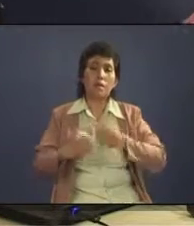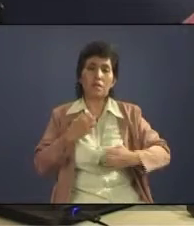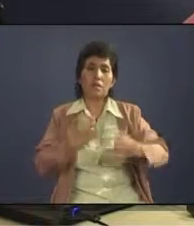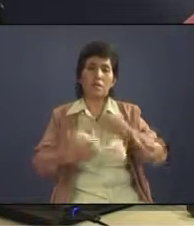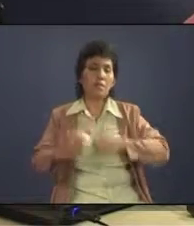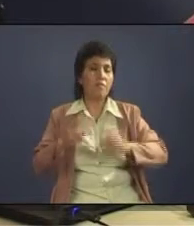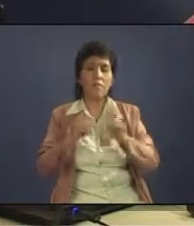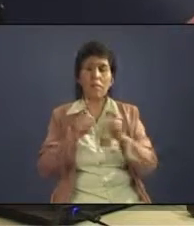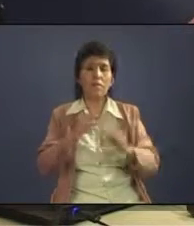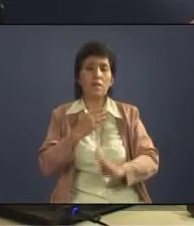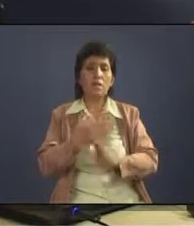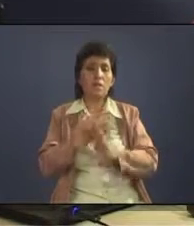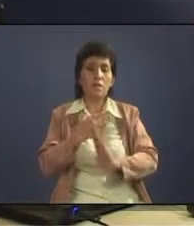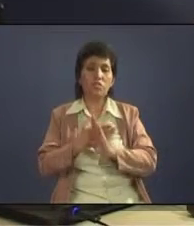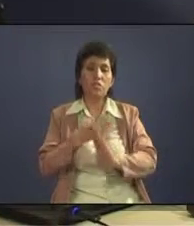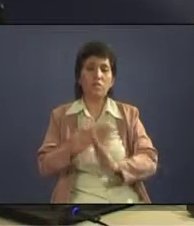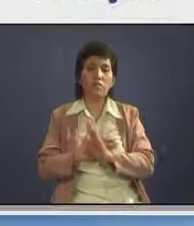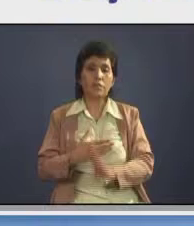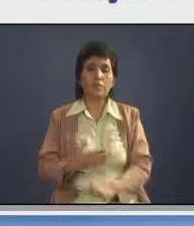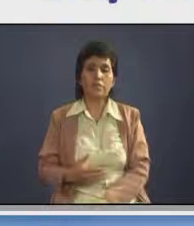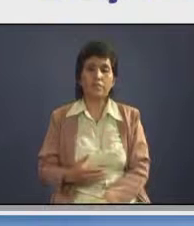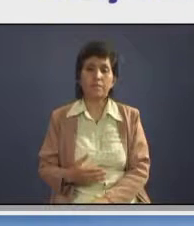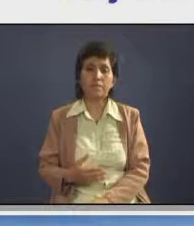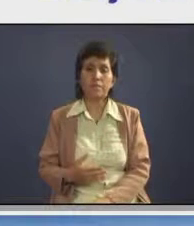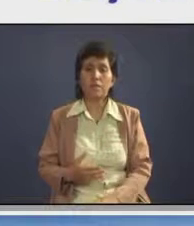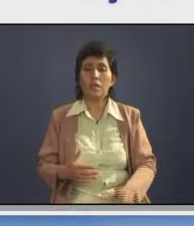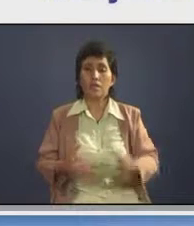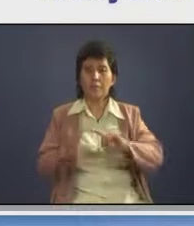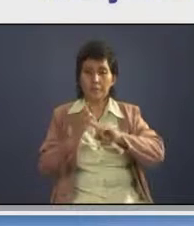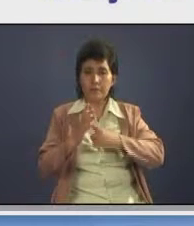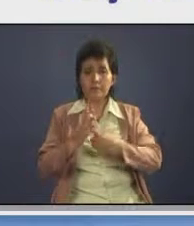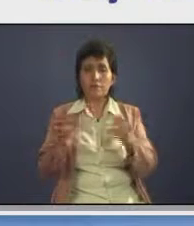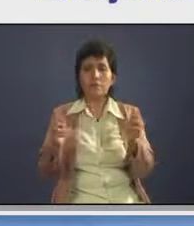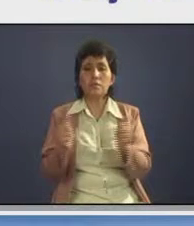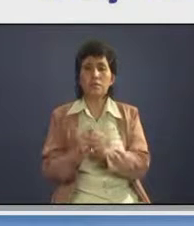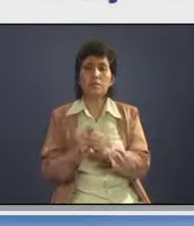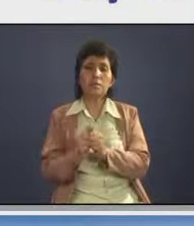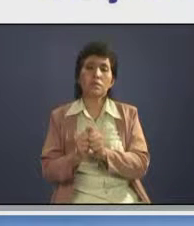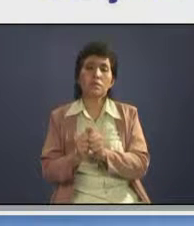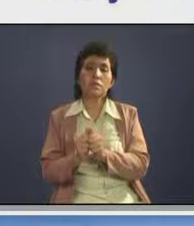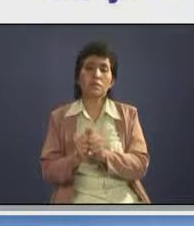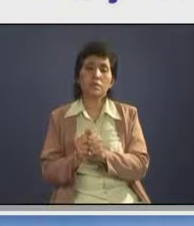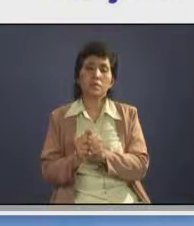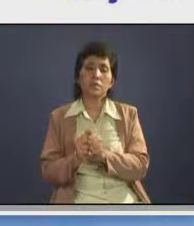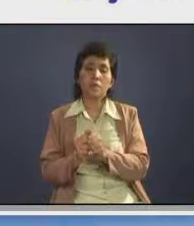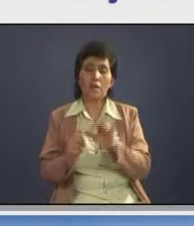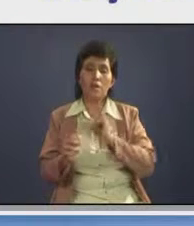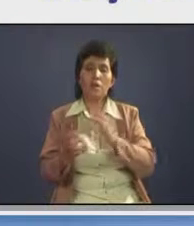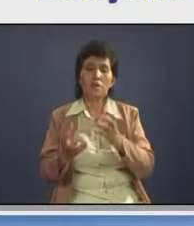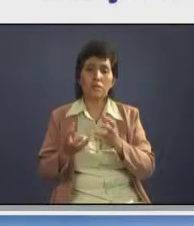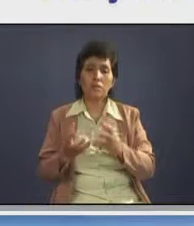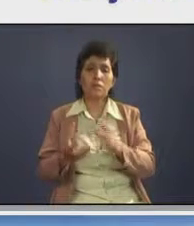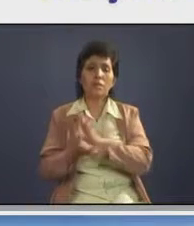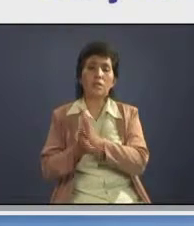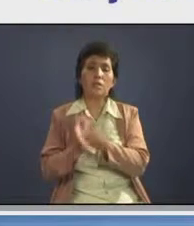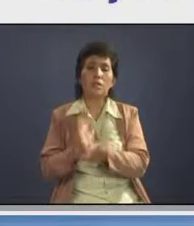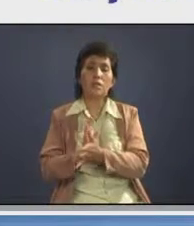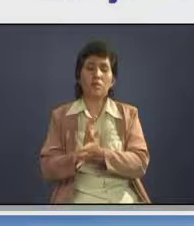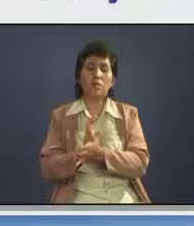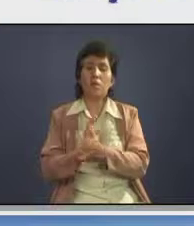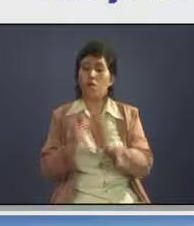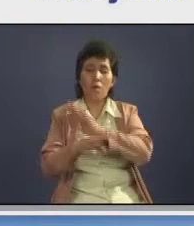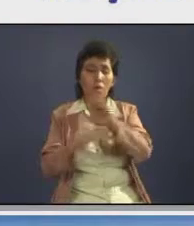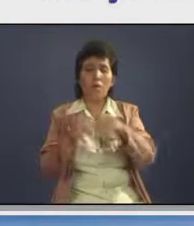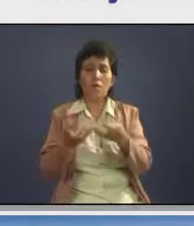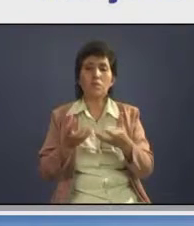dangerous thing, yeah? Beware of that, yeah. Now, to start with, everyone wants to be loved, okay? Everyone wants to be